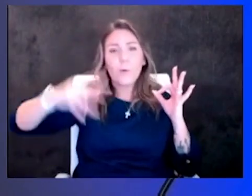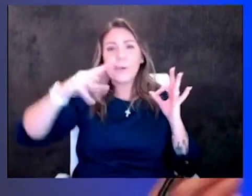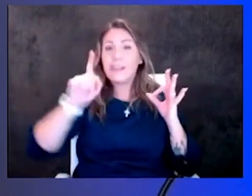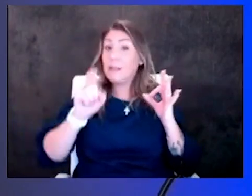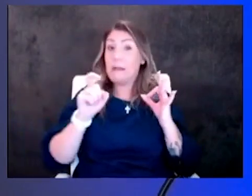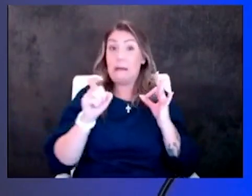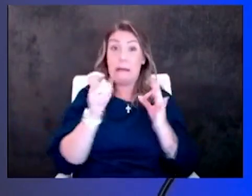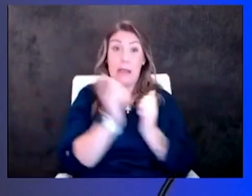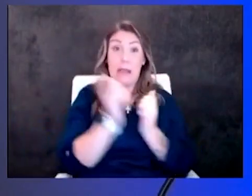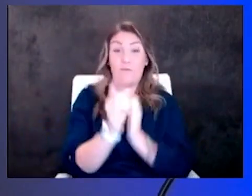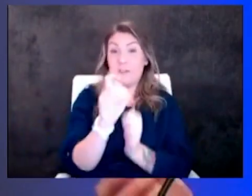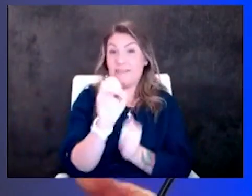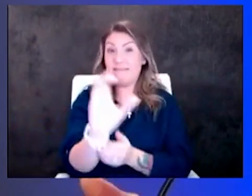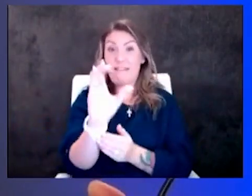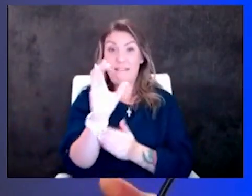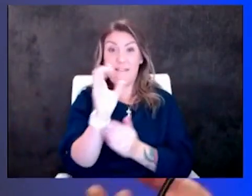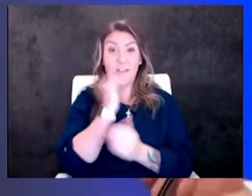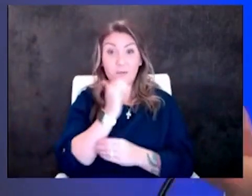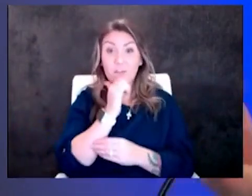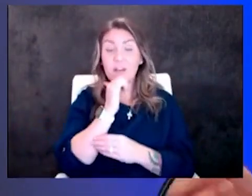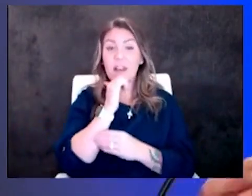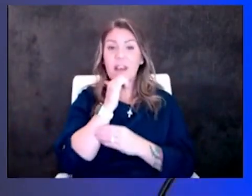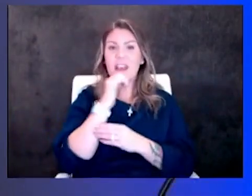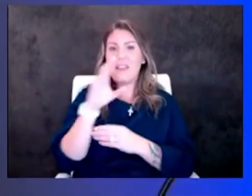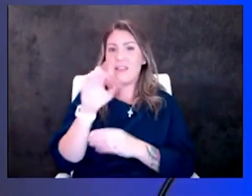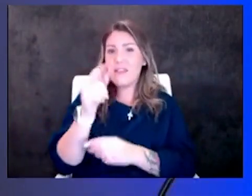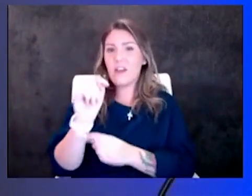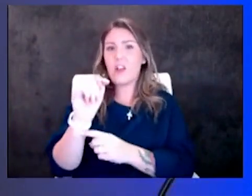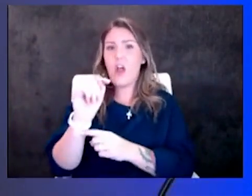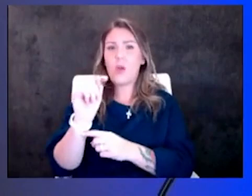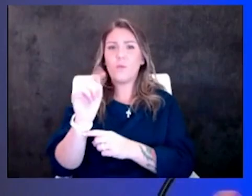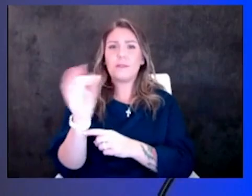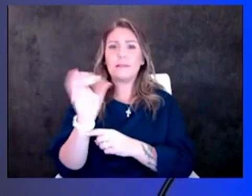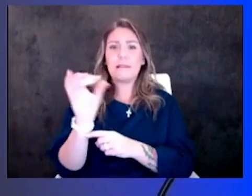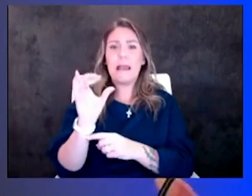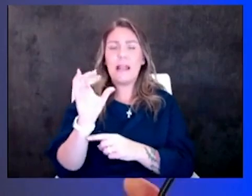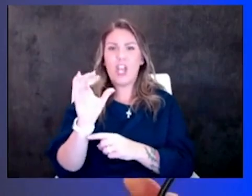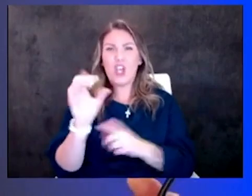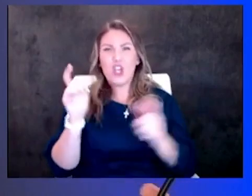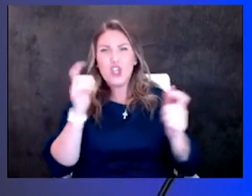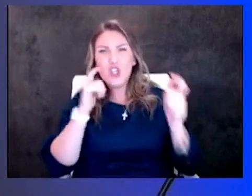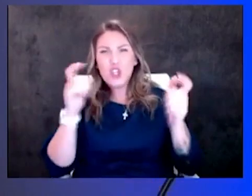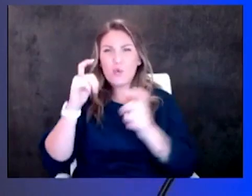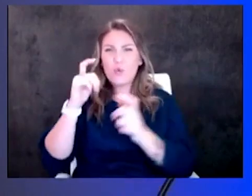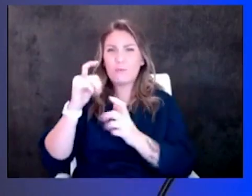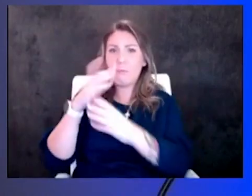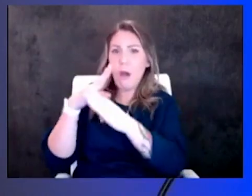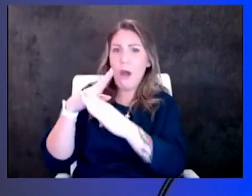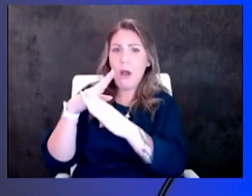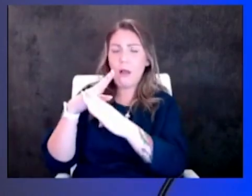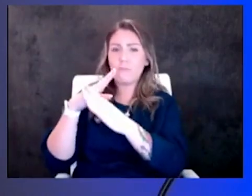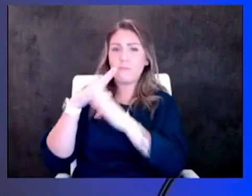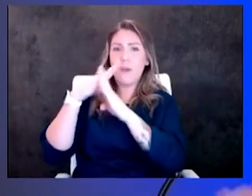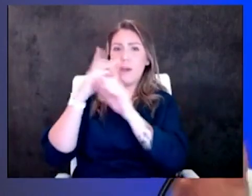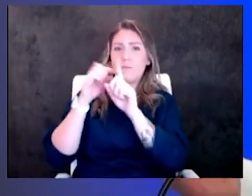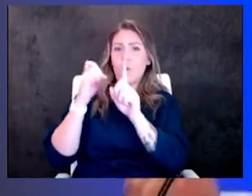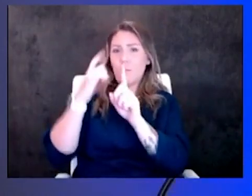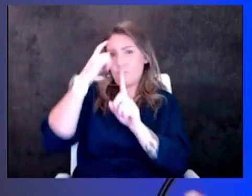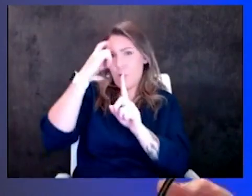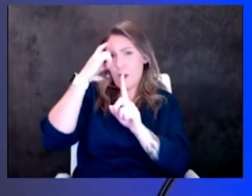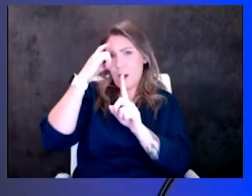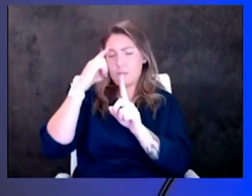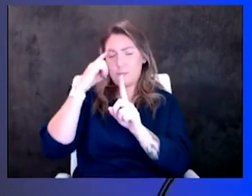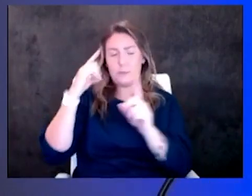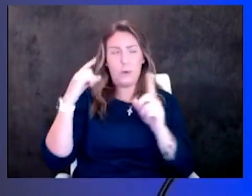was sitting at the top of his carotid artery, and it's essentially acting like a giant cork, preventing blood from getting to the brain. And he was having significant symptoms. In fact, the